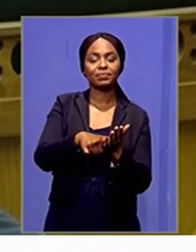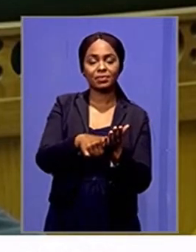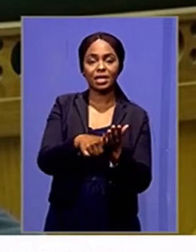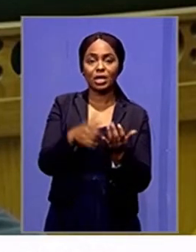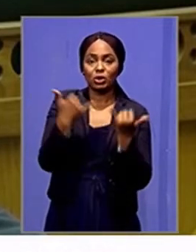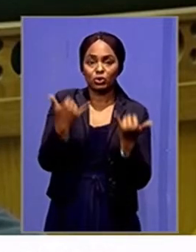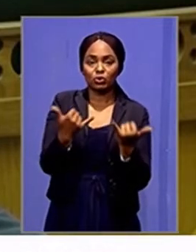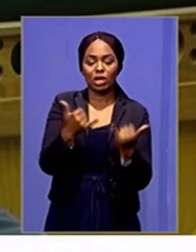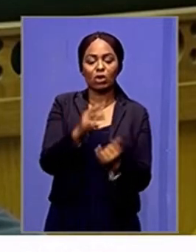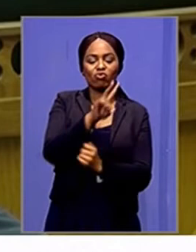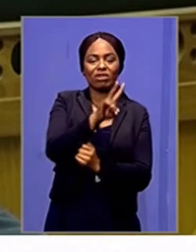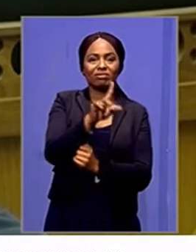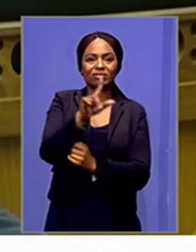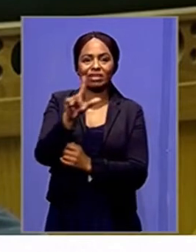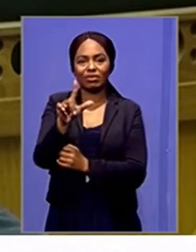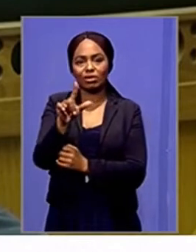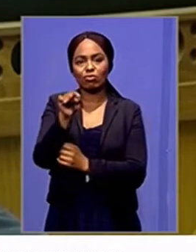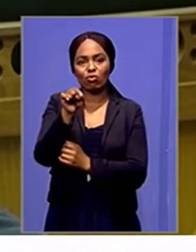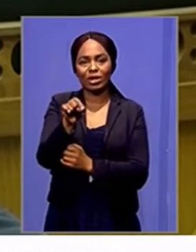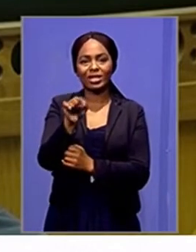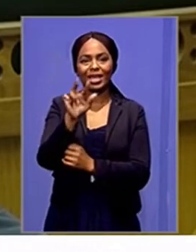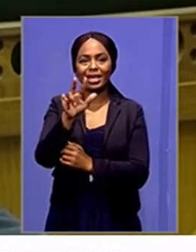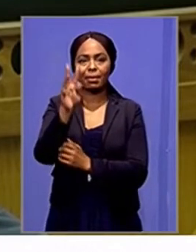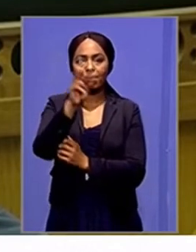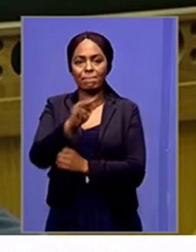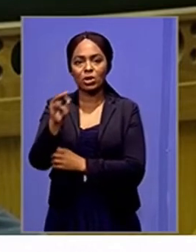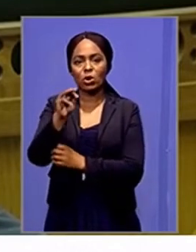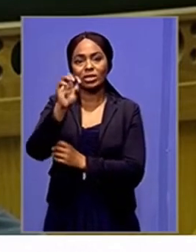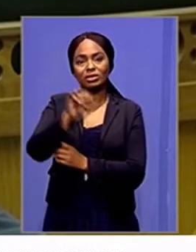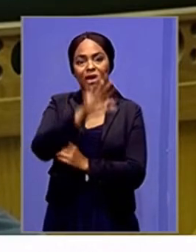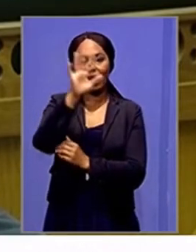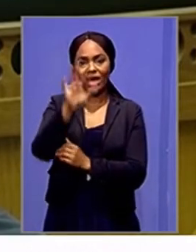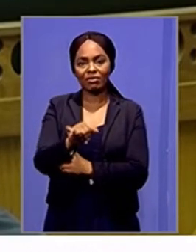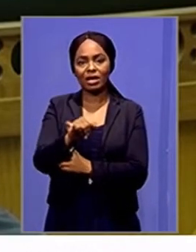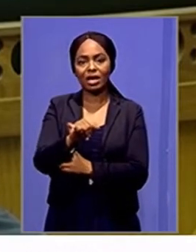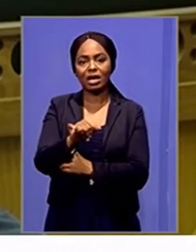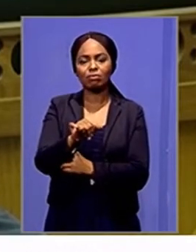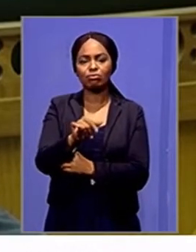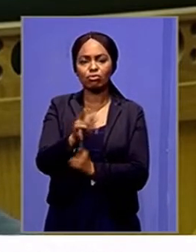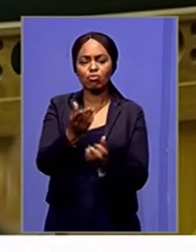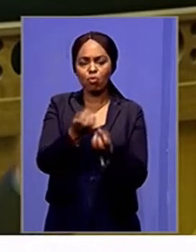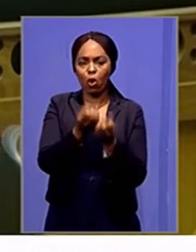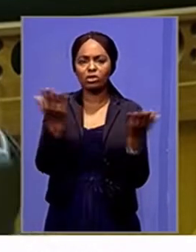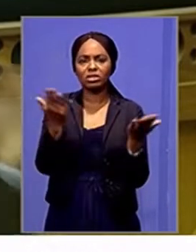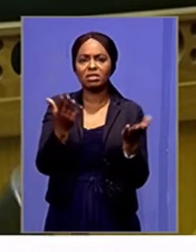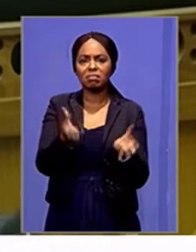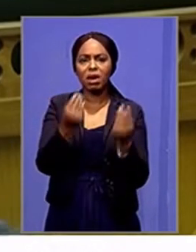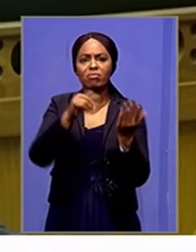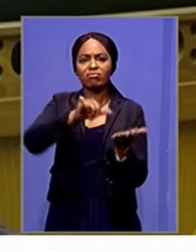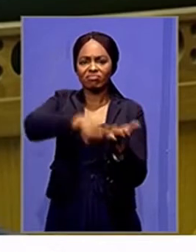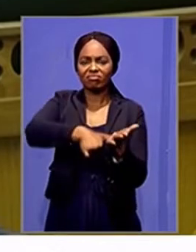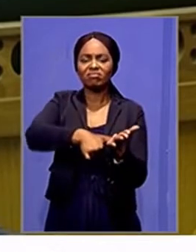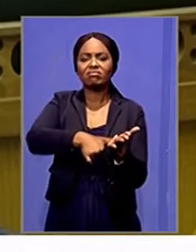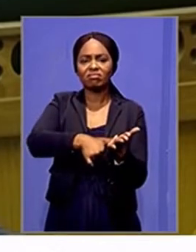Today, 27.8 million South Africans are social grant recipients of one or another.